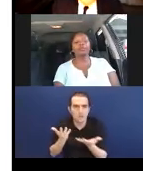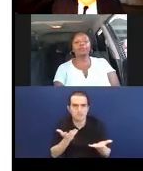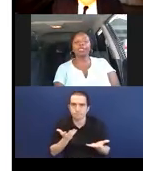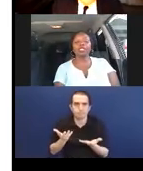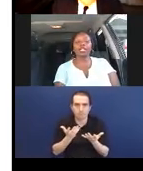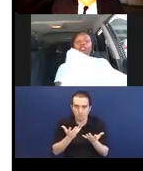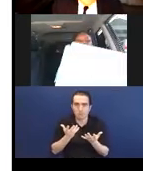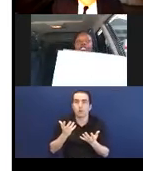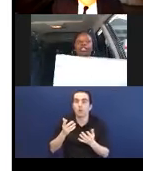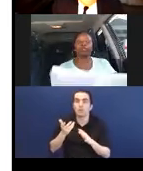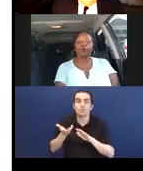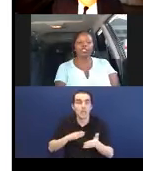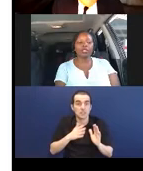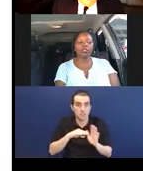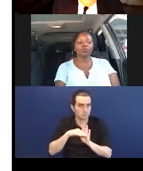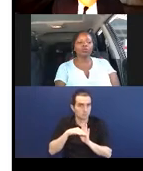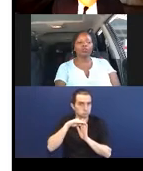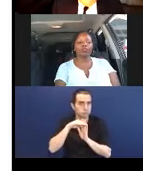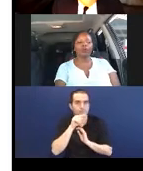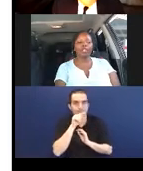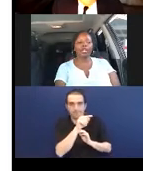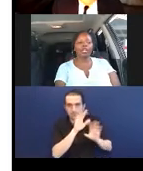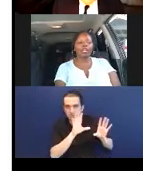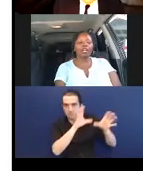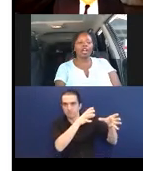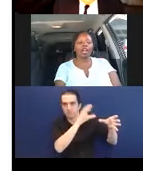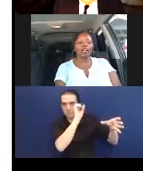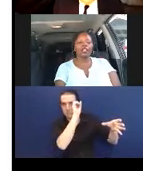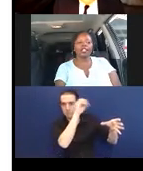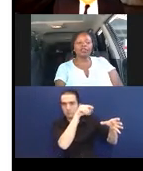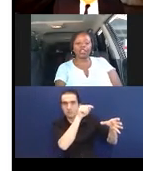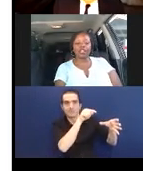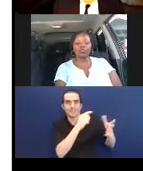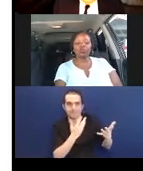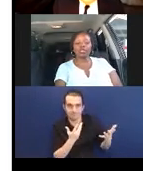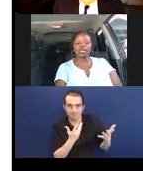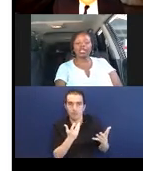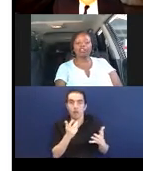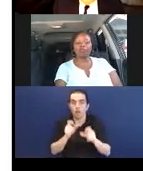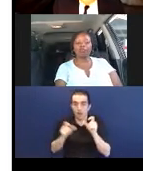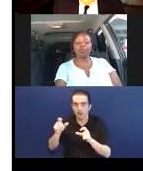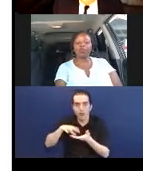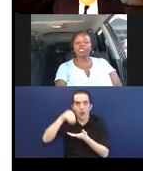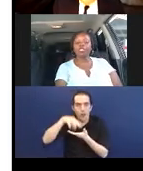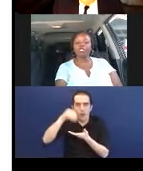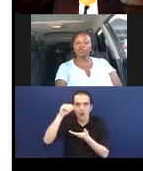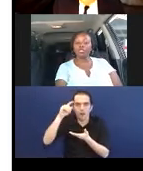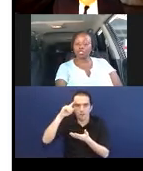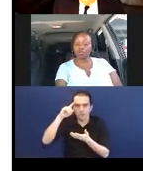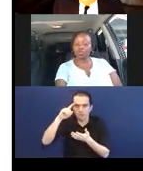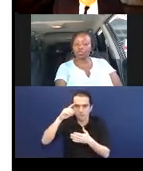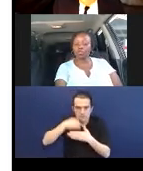The Disability Rights Monitor report also found the egregious failure to protect the lives of people in